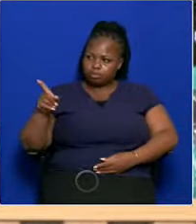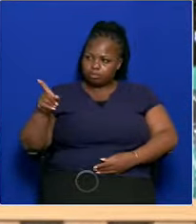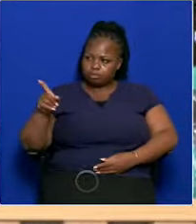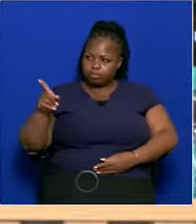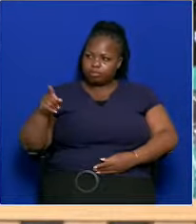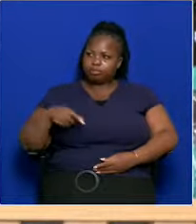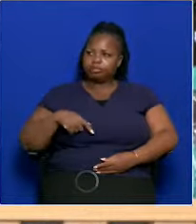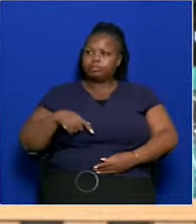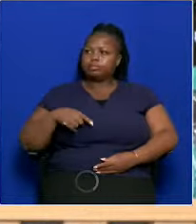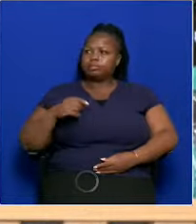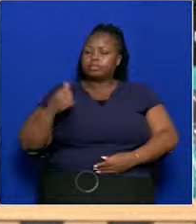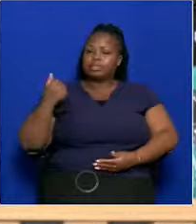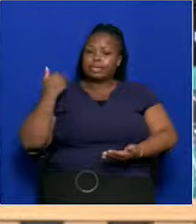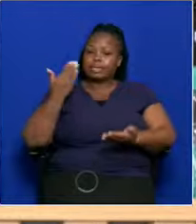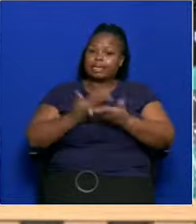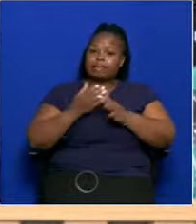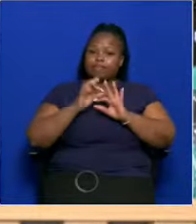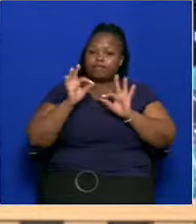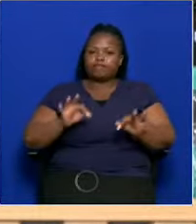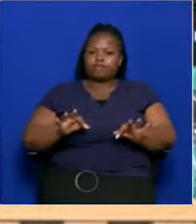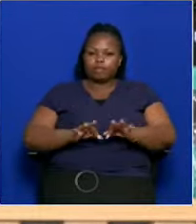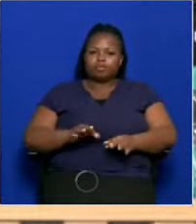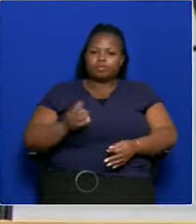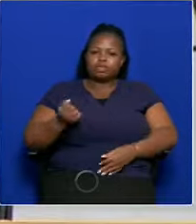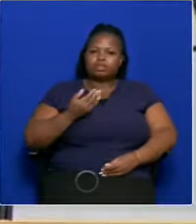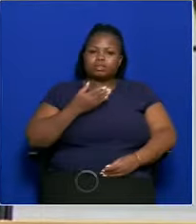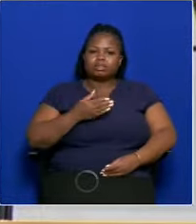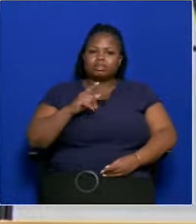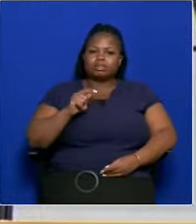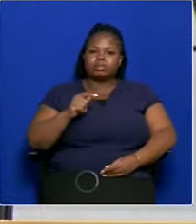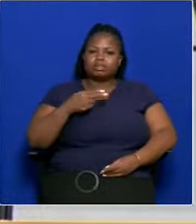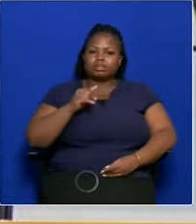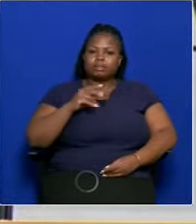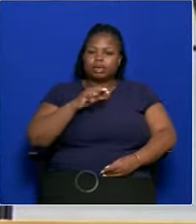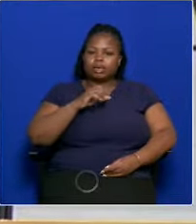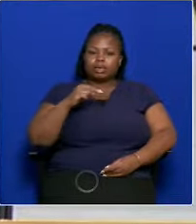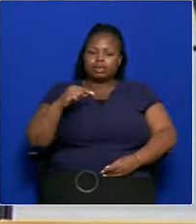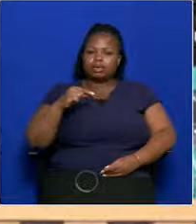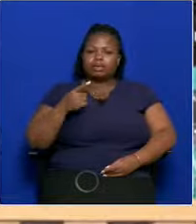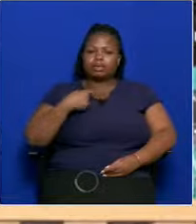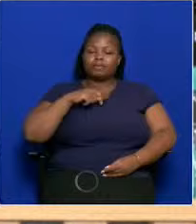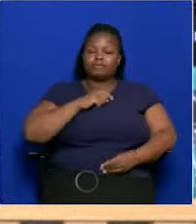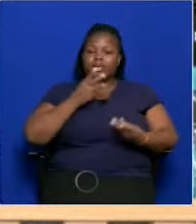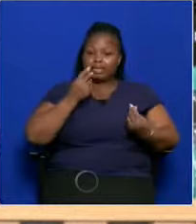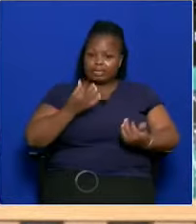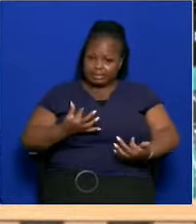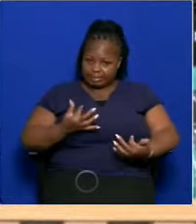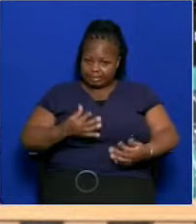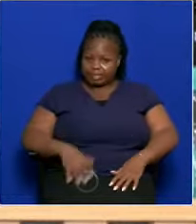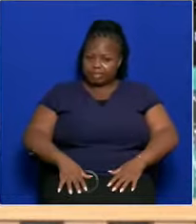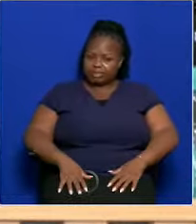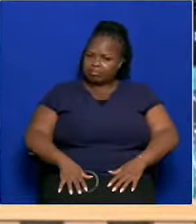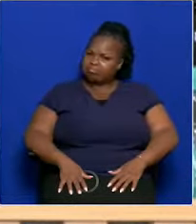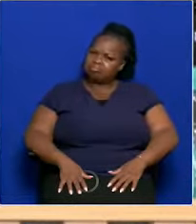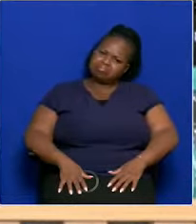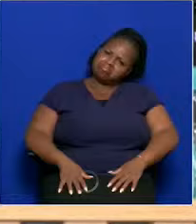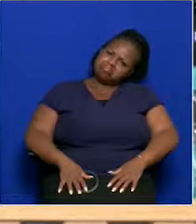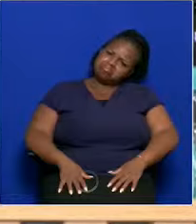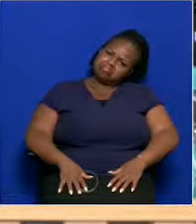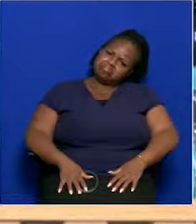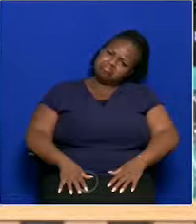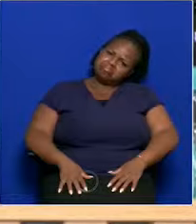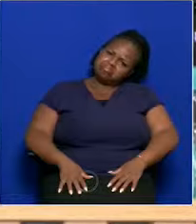claim form to Tabang at Finance. Yes. And how do you